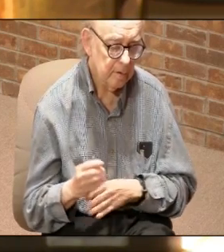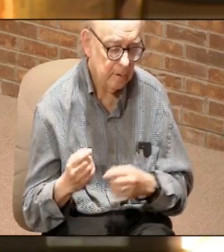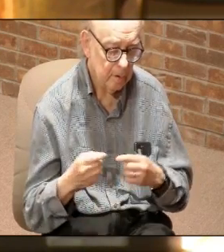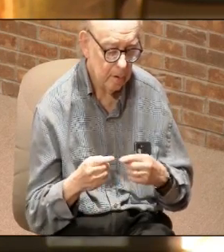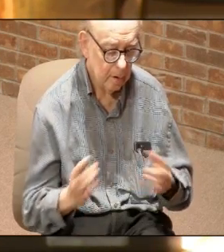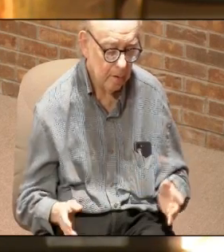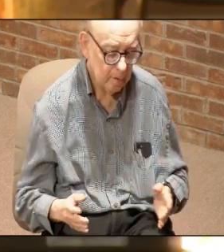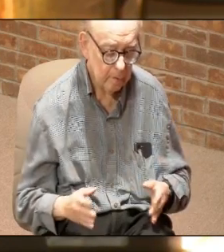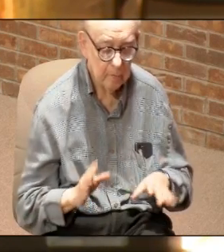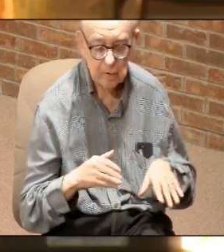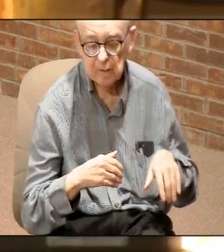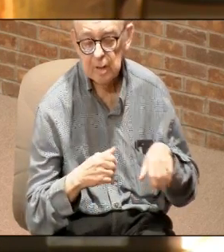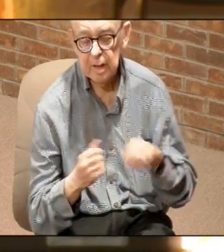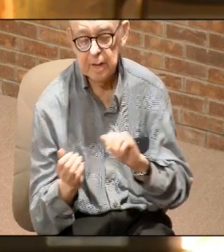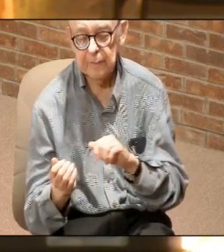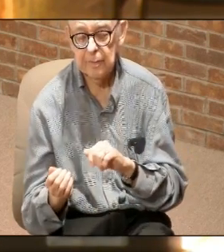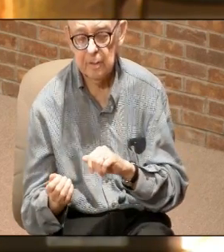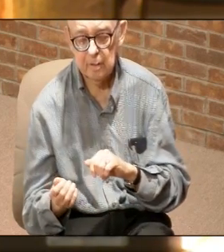disagreements go away.